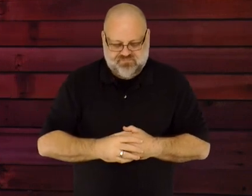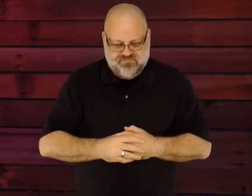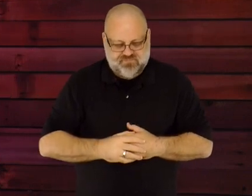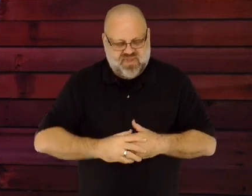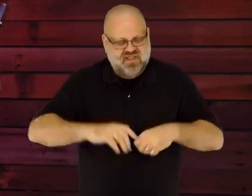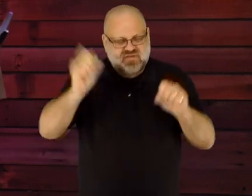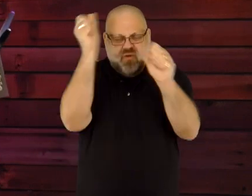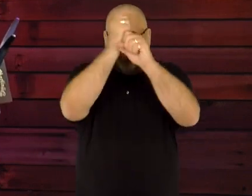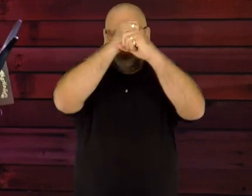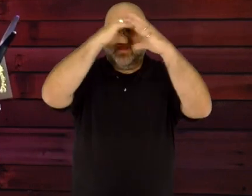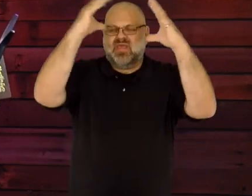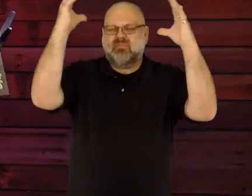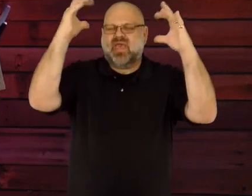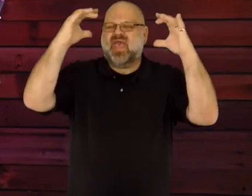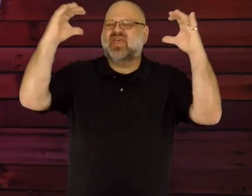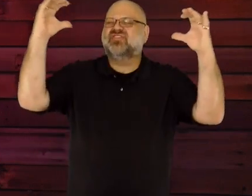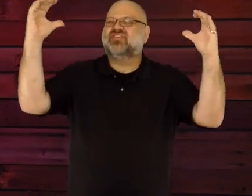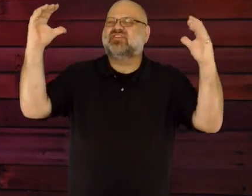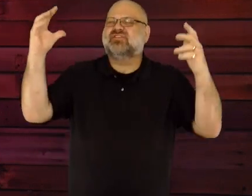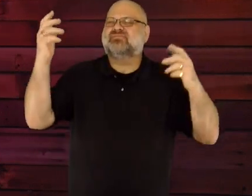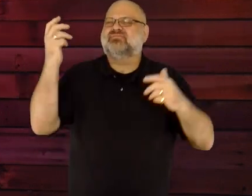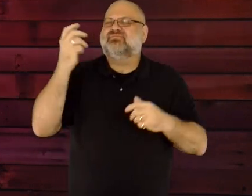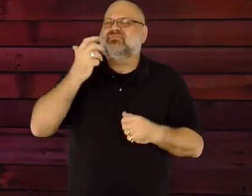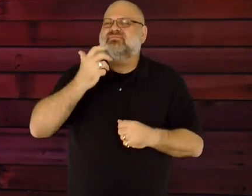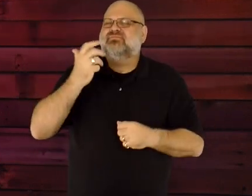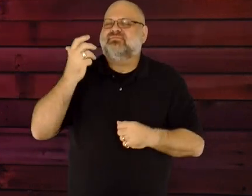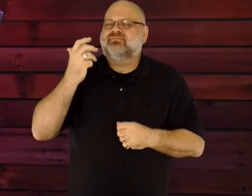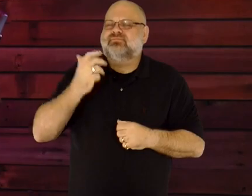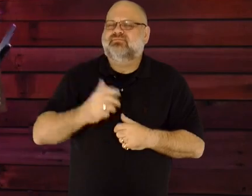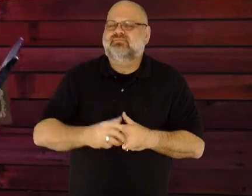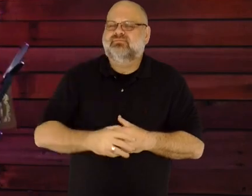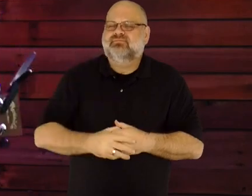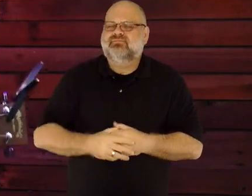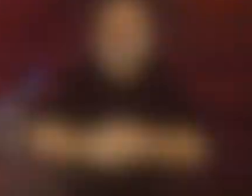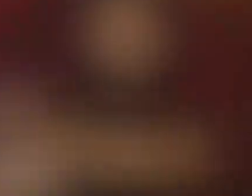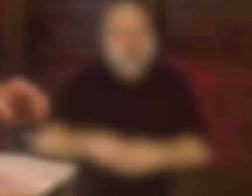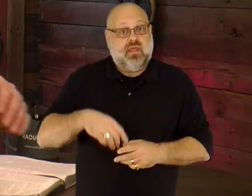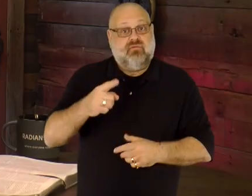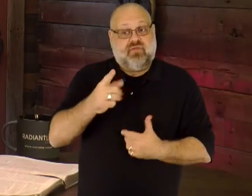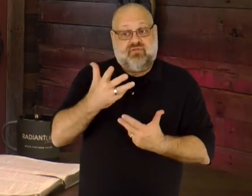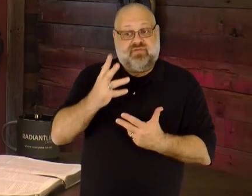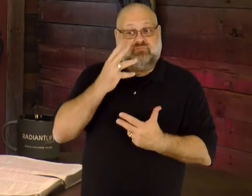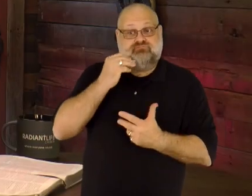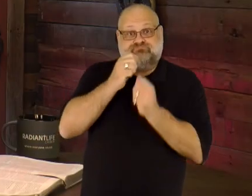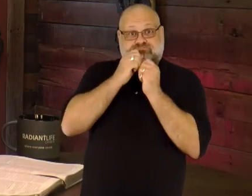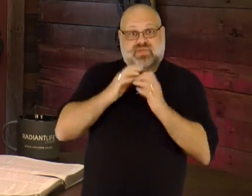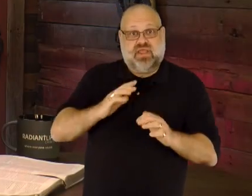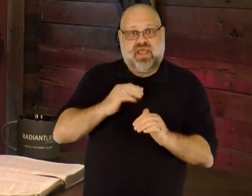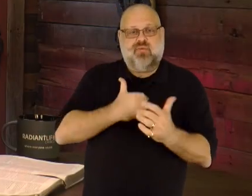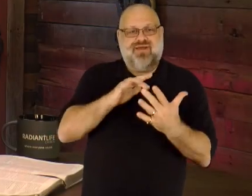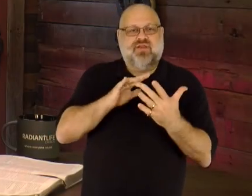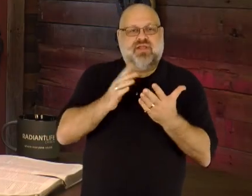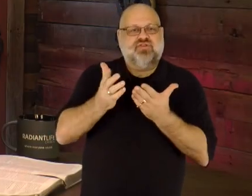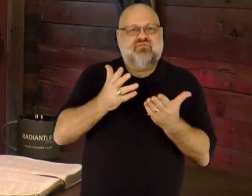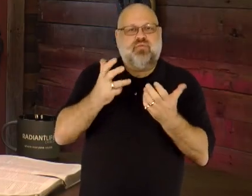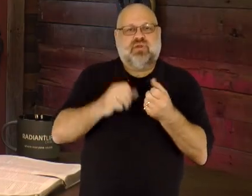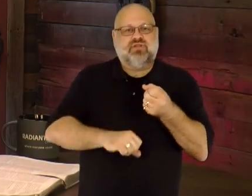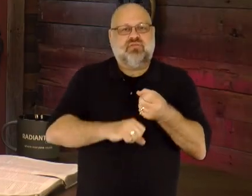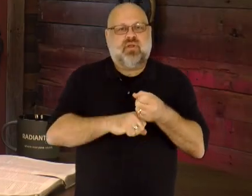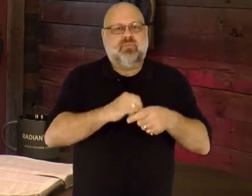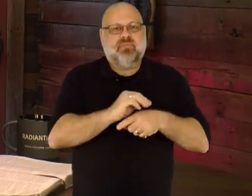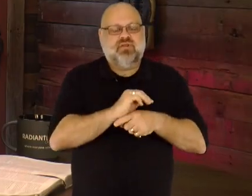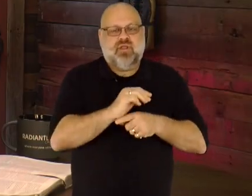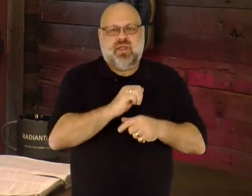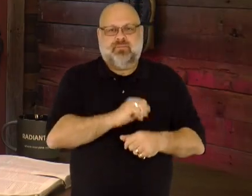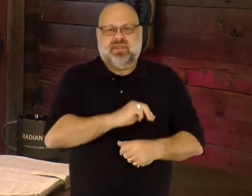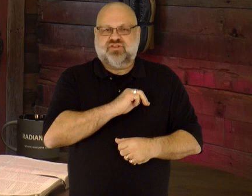imagine. I can only imagine. If you've been blessed by our online services and would like to